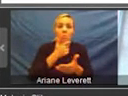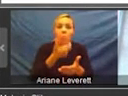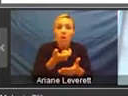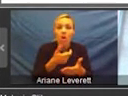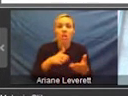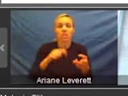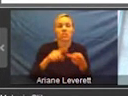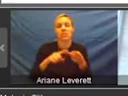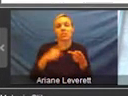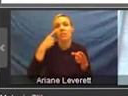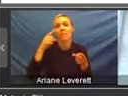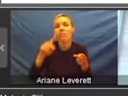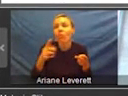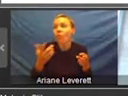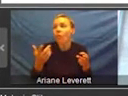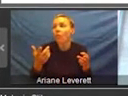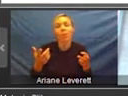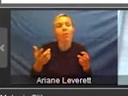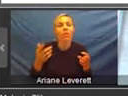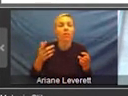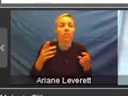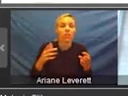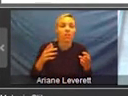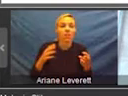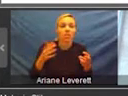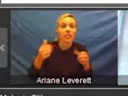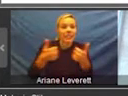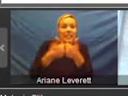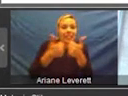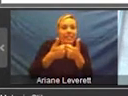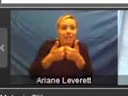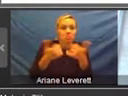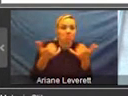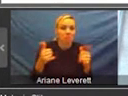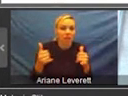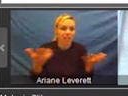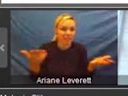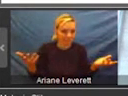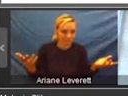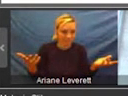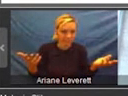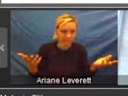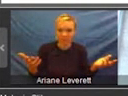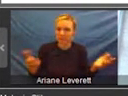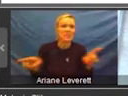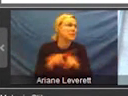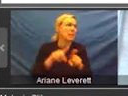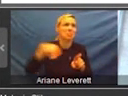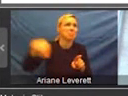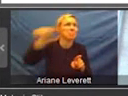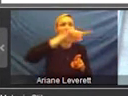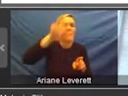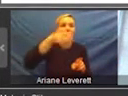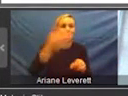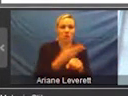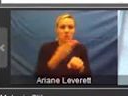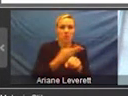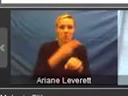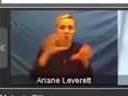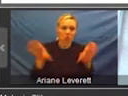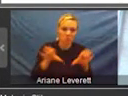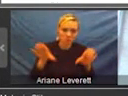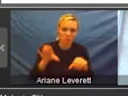surprising from a research point of view that these centers did not function